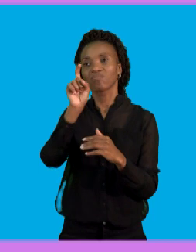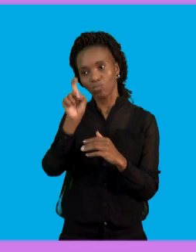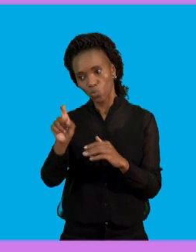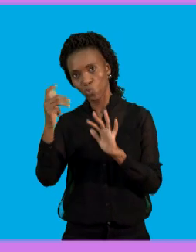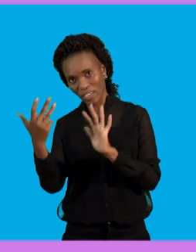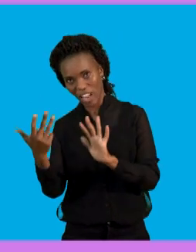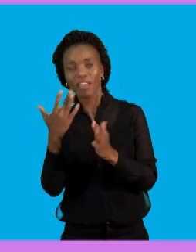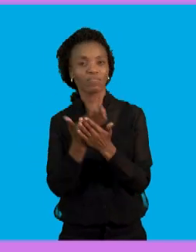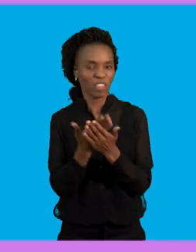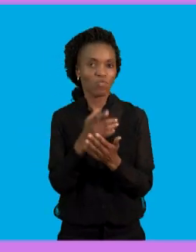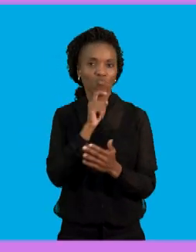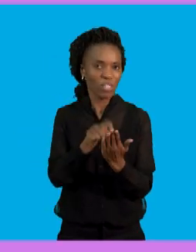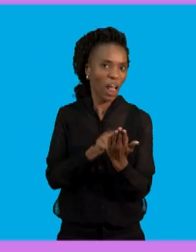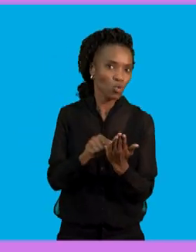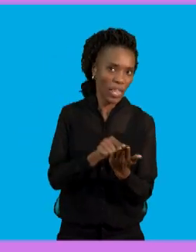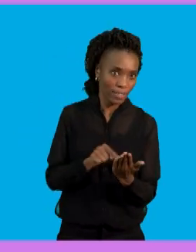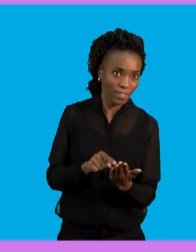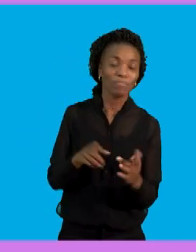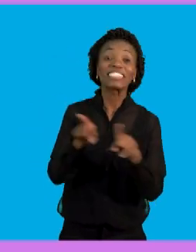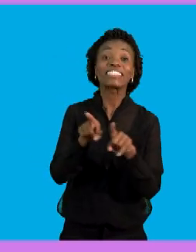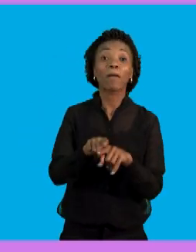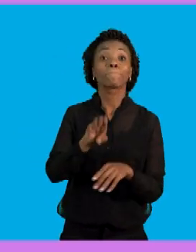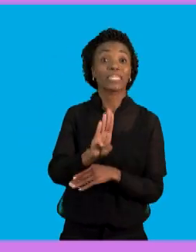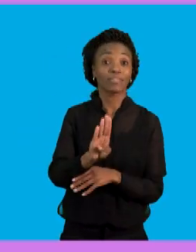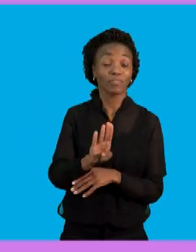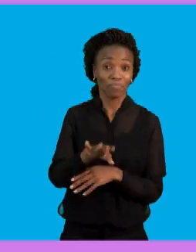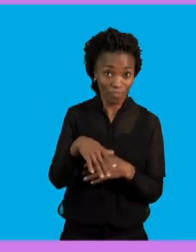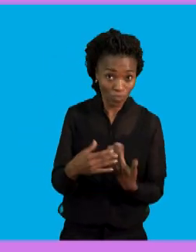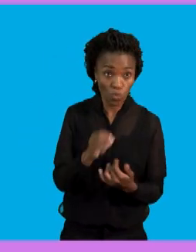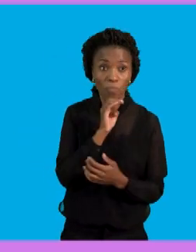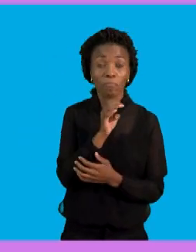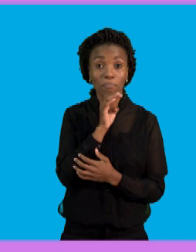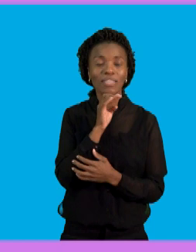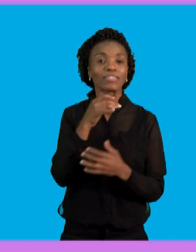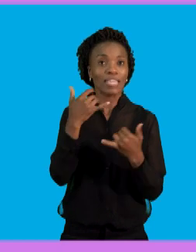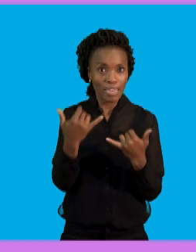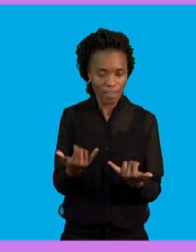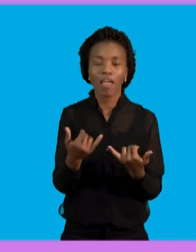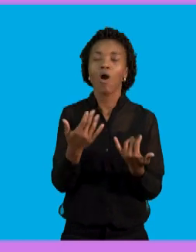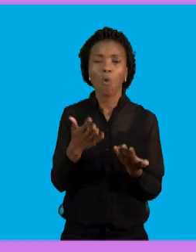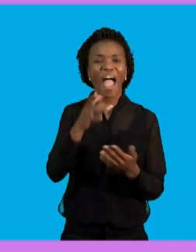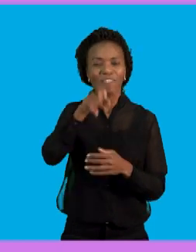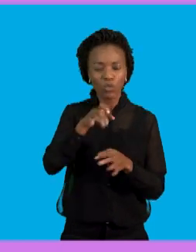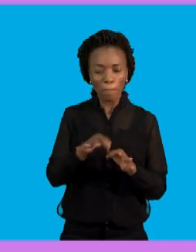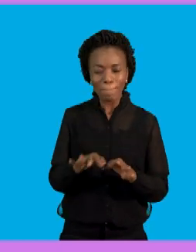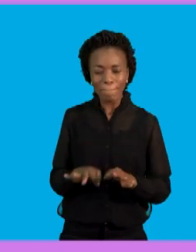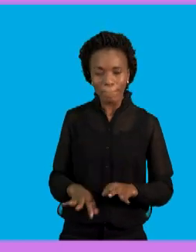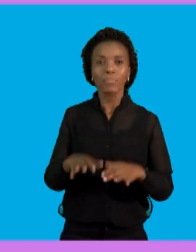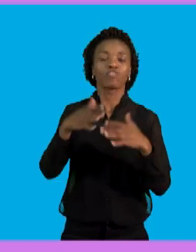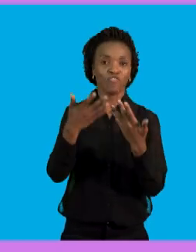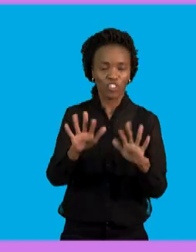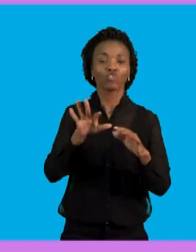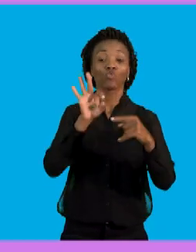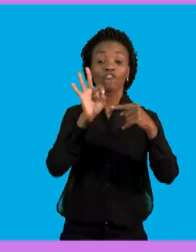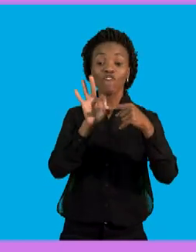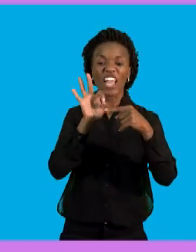is to 9. Then number B, same procedure. You must leave your answer whereby it can no longer be simplified further.